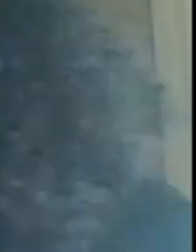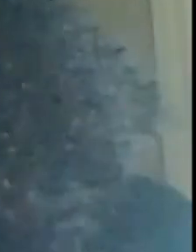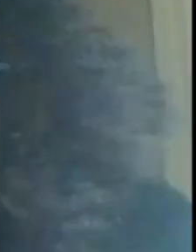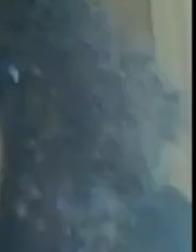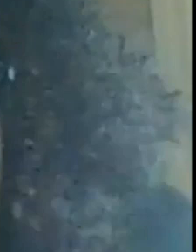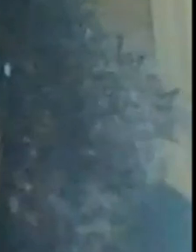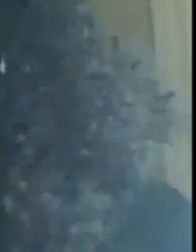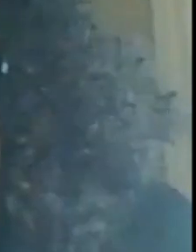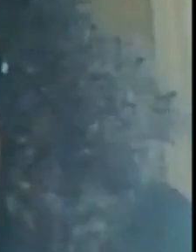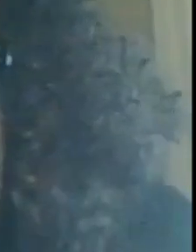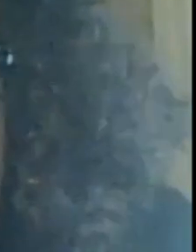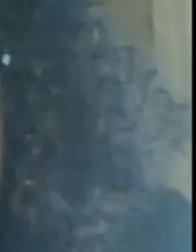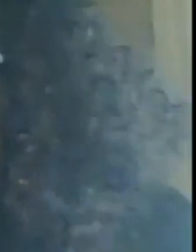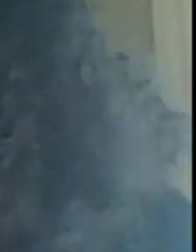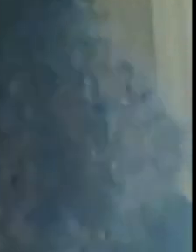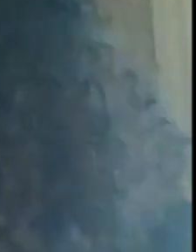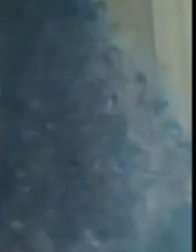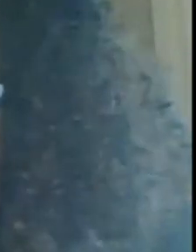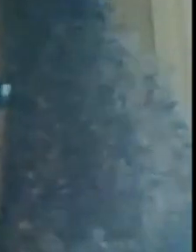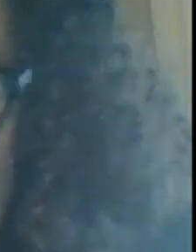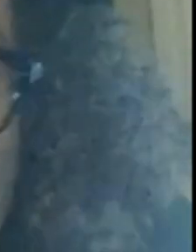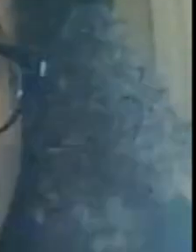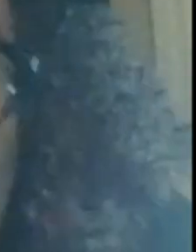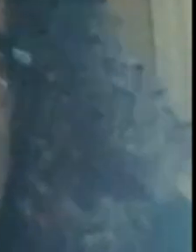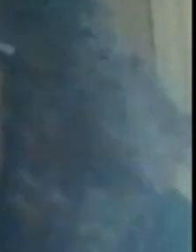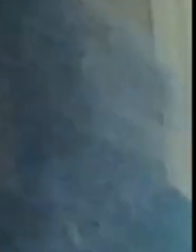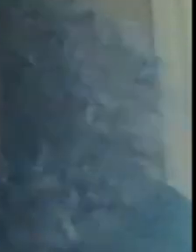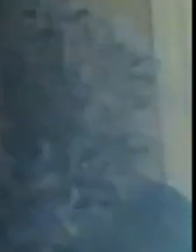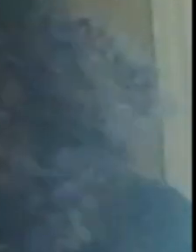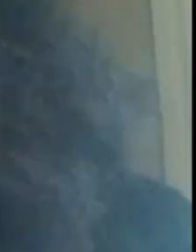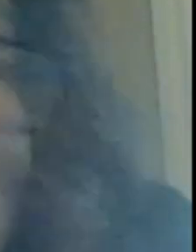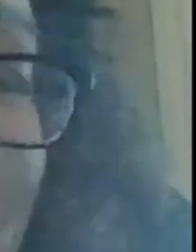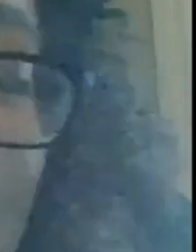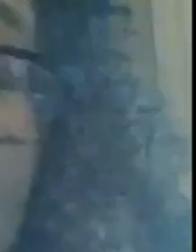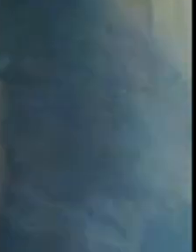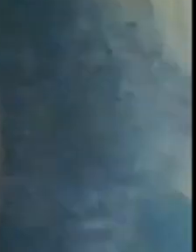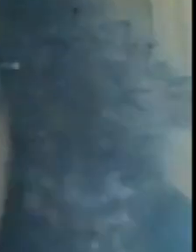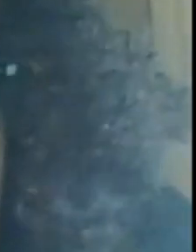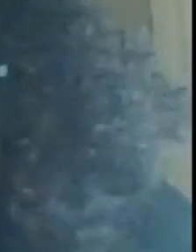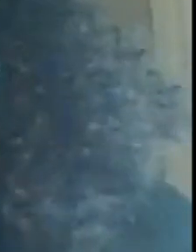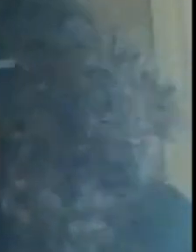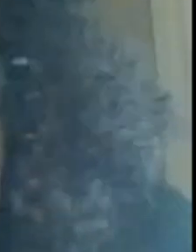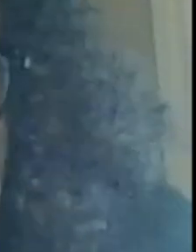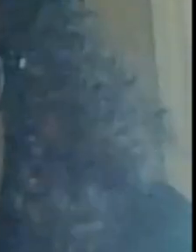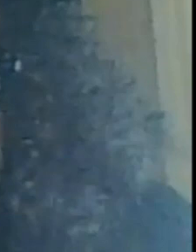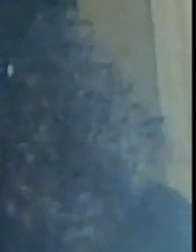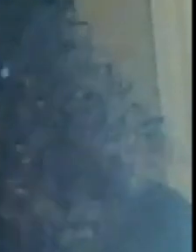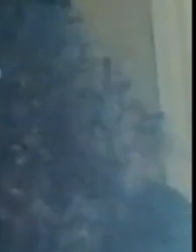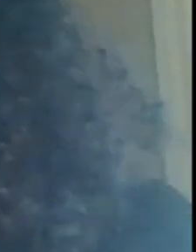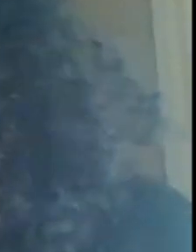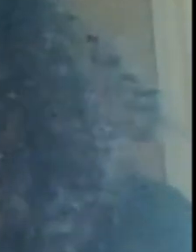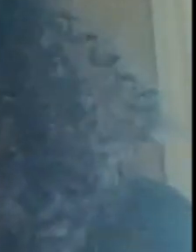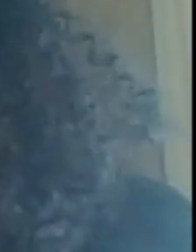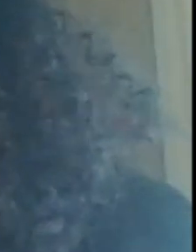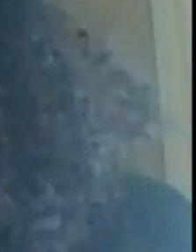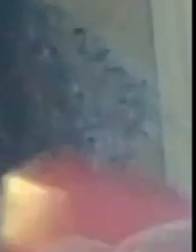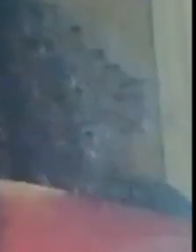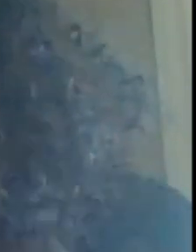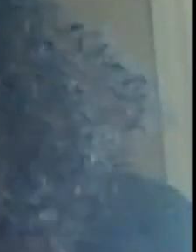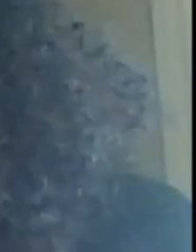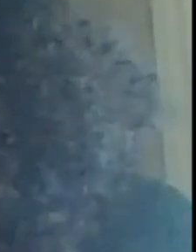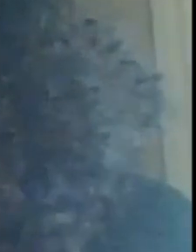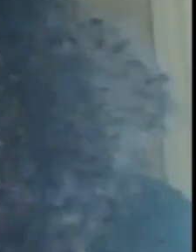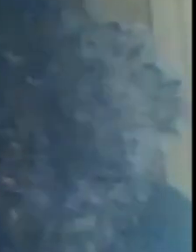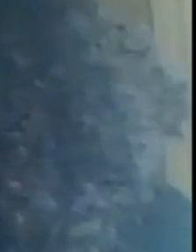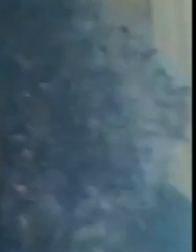bumper sticker postcard. So it won't tear up your car. You can put it on your refrigerator or your laptop or something just to show your love for LU. So I want to